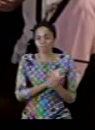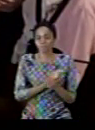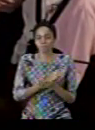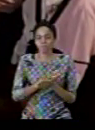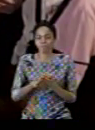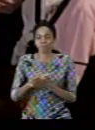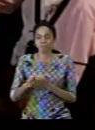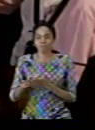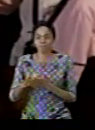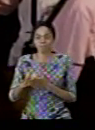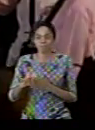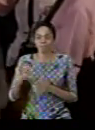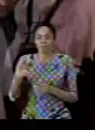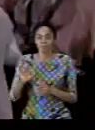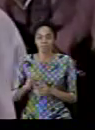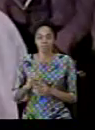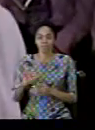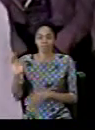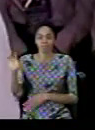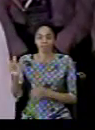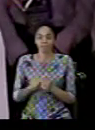wo.